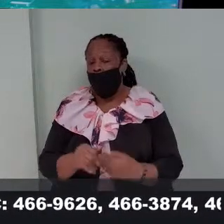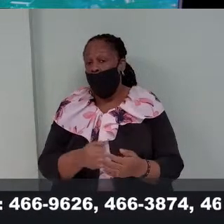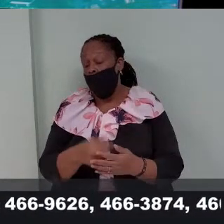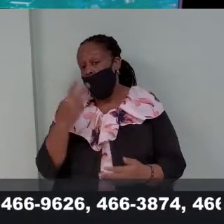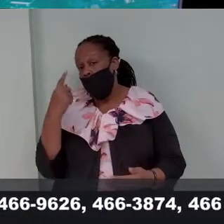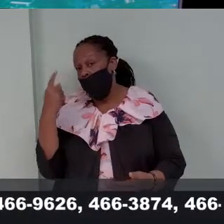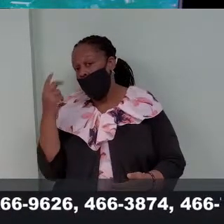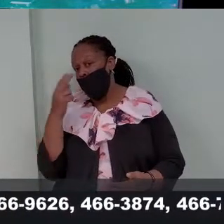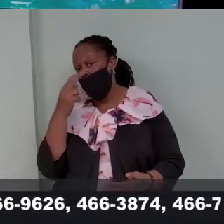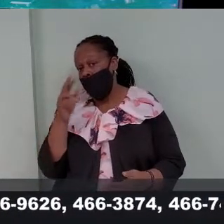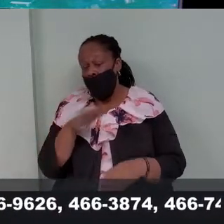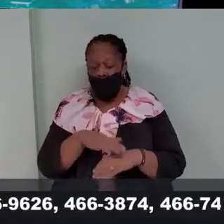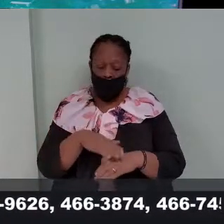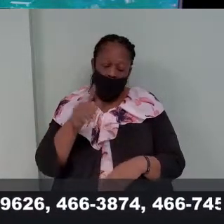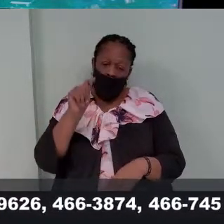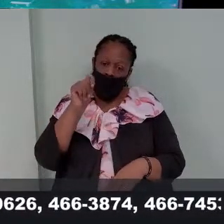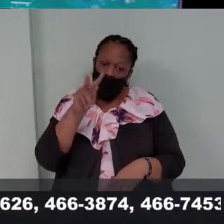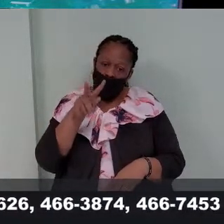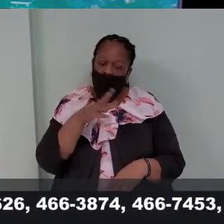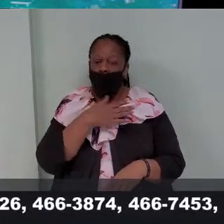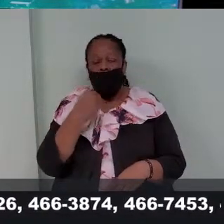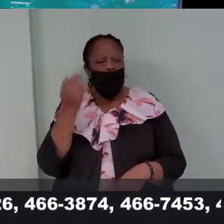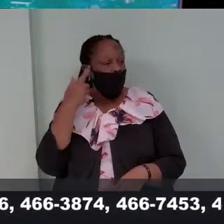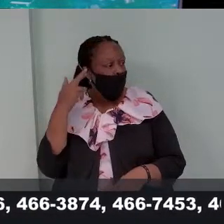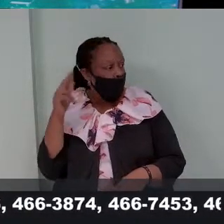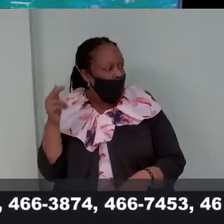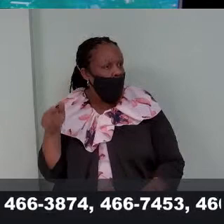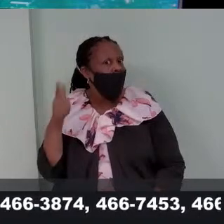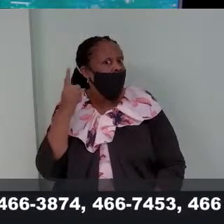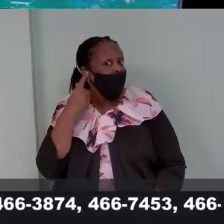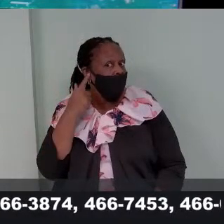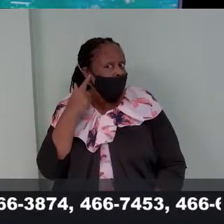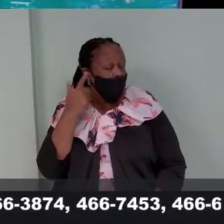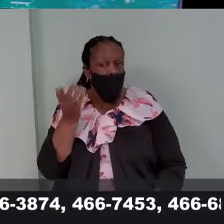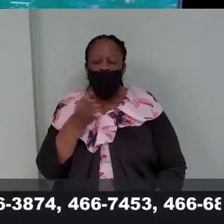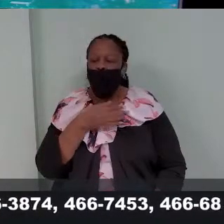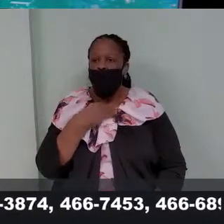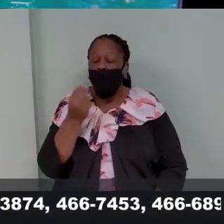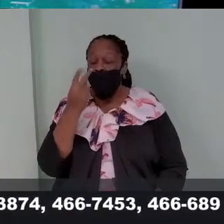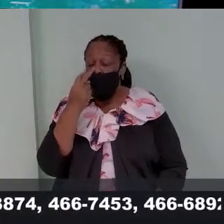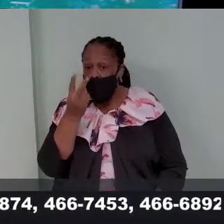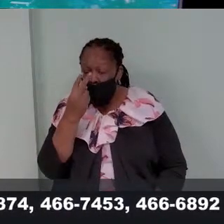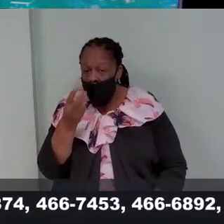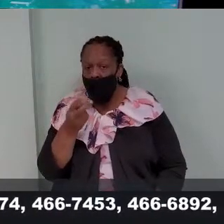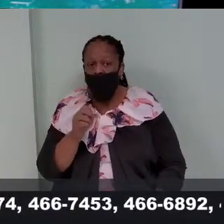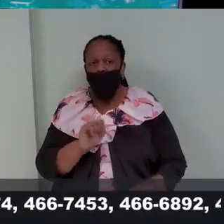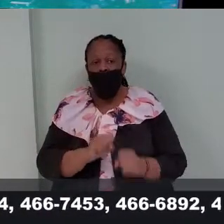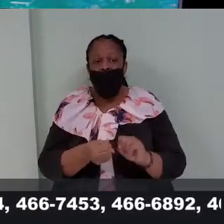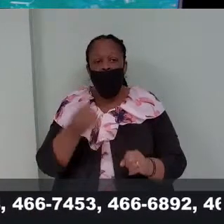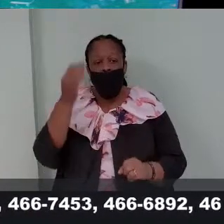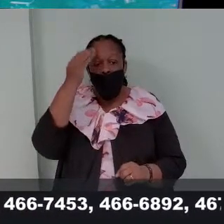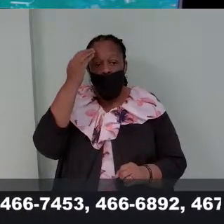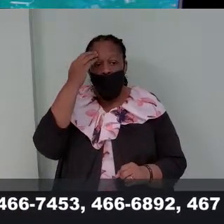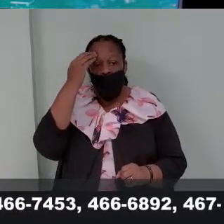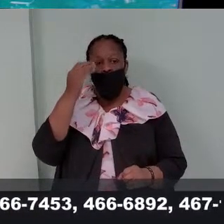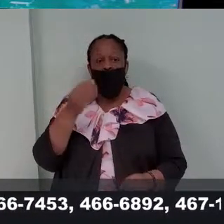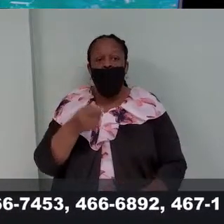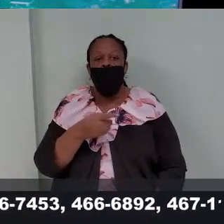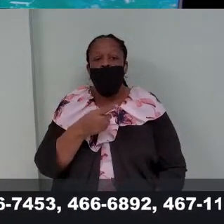being provided by our local Met office. And again I want to thank Mr. Elmer Burke for his proactiveness and